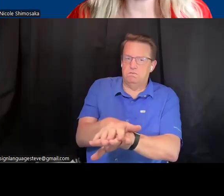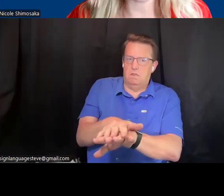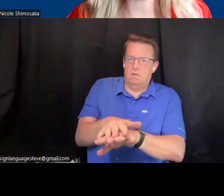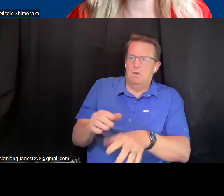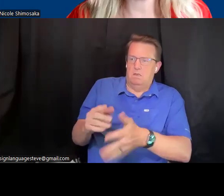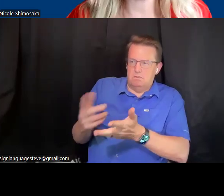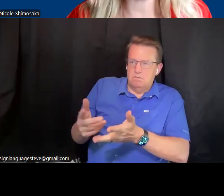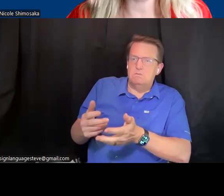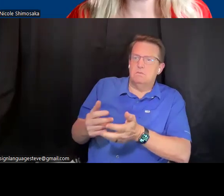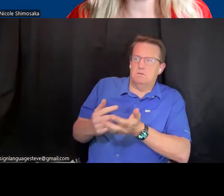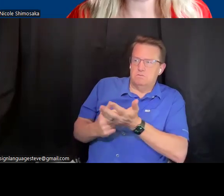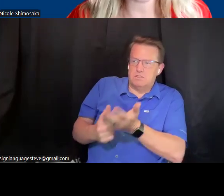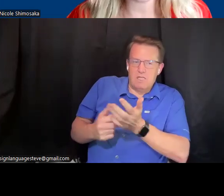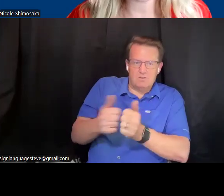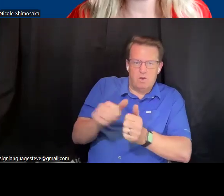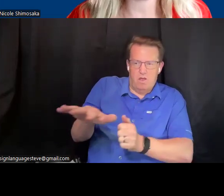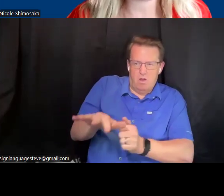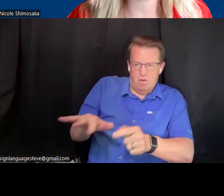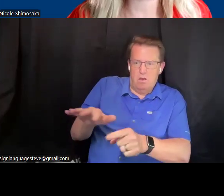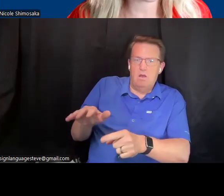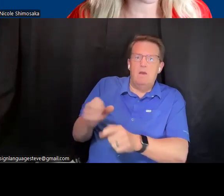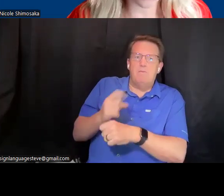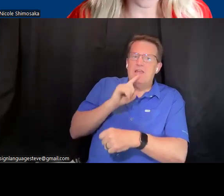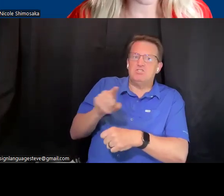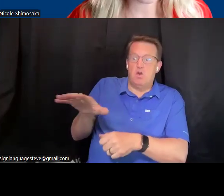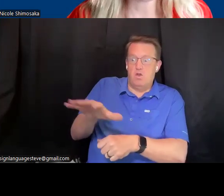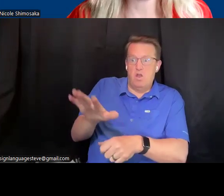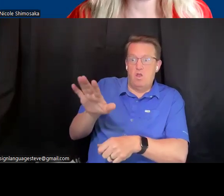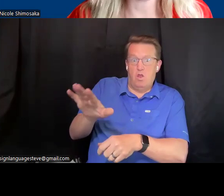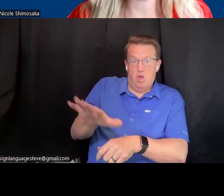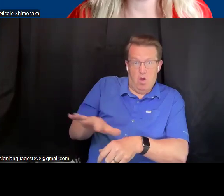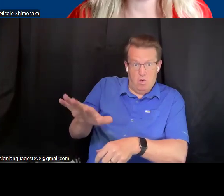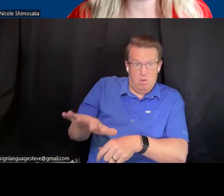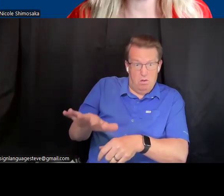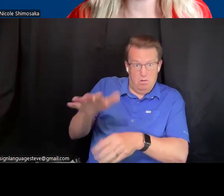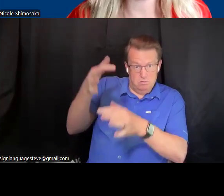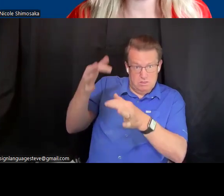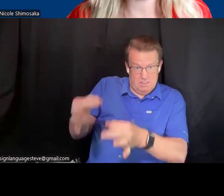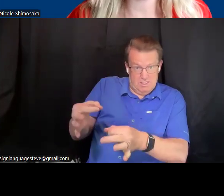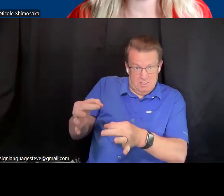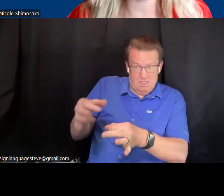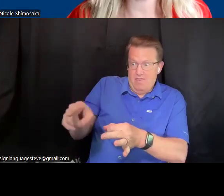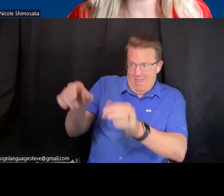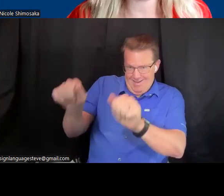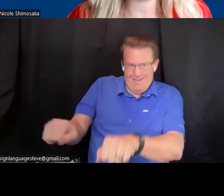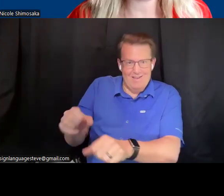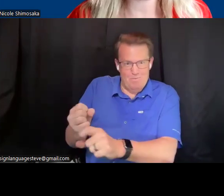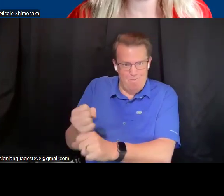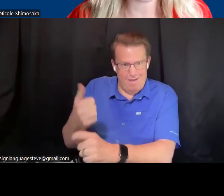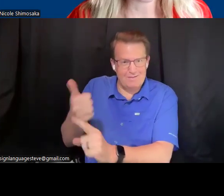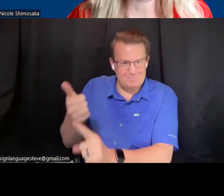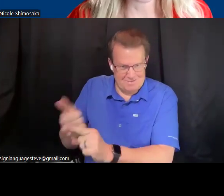and wanting to be sure local autonomy remains strong to make the best decisions for the needs within local